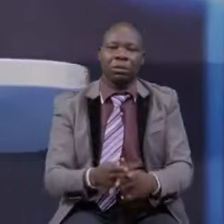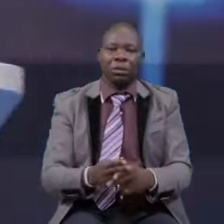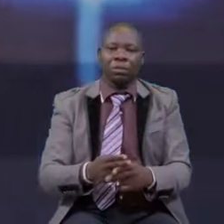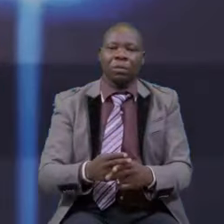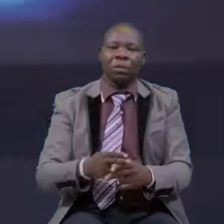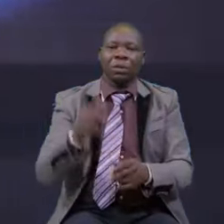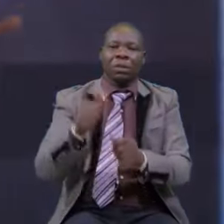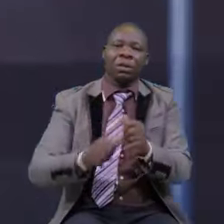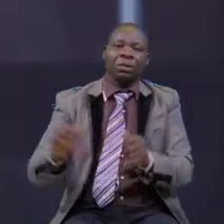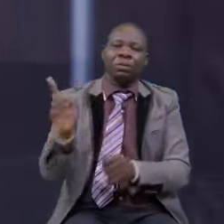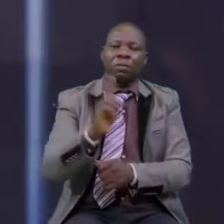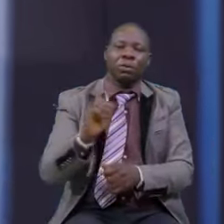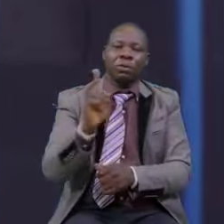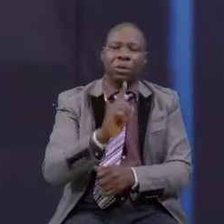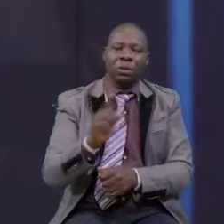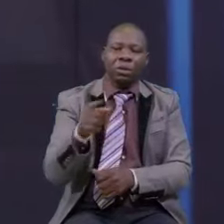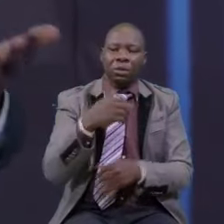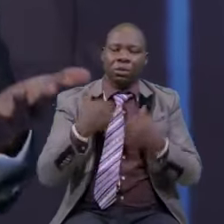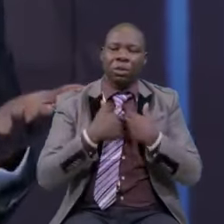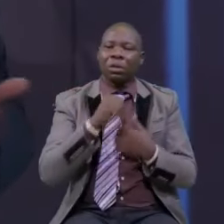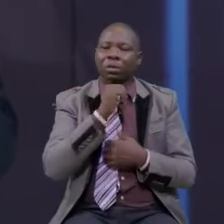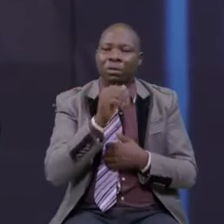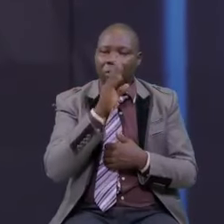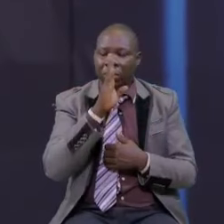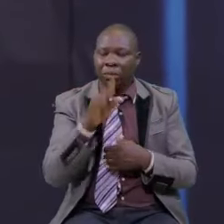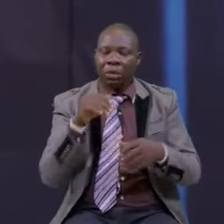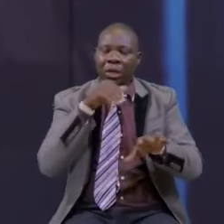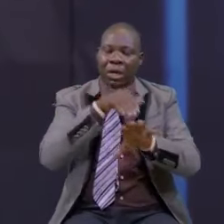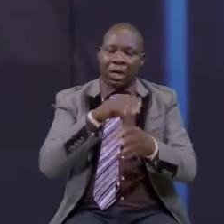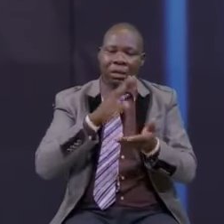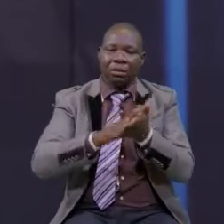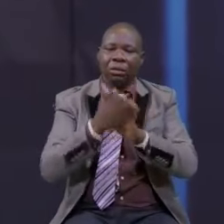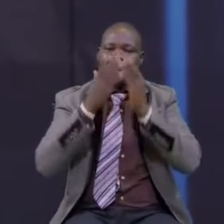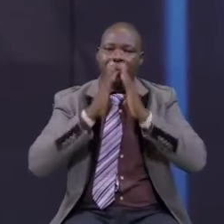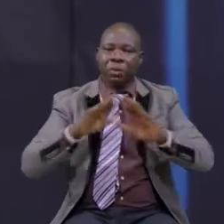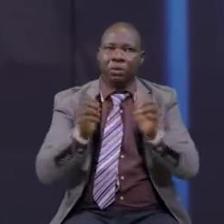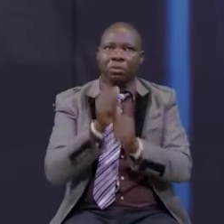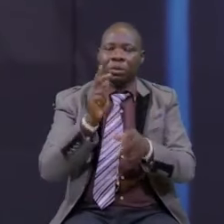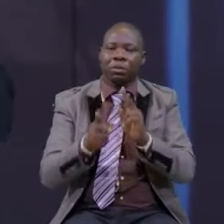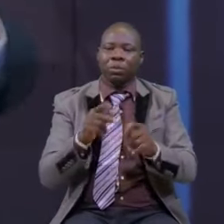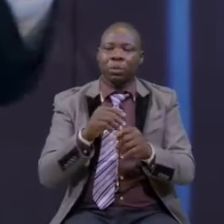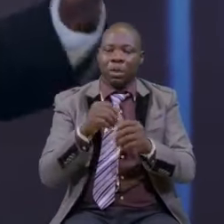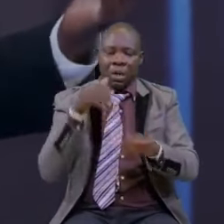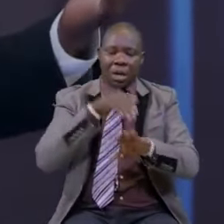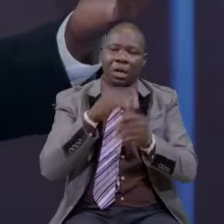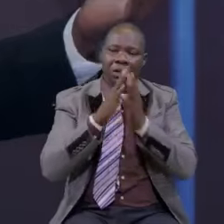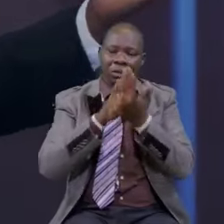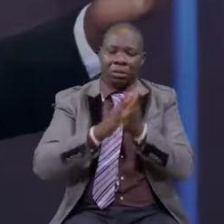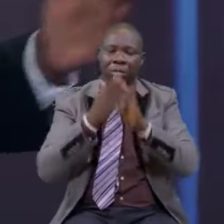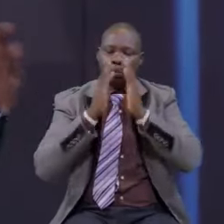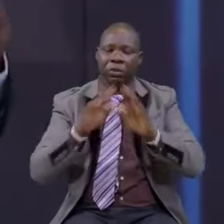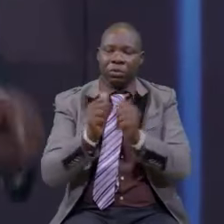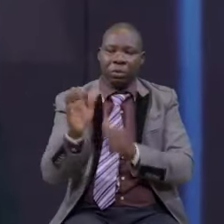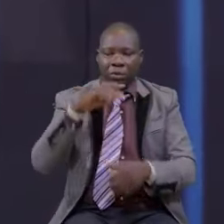Everywhere you have not being at peace with people, at peace with your wife, go back home and